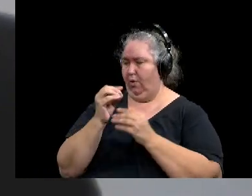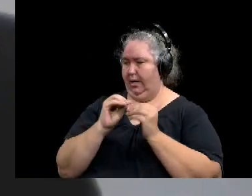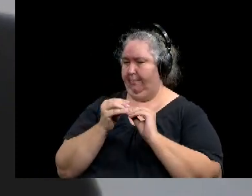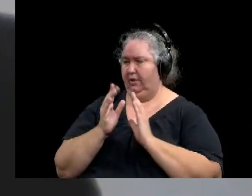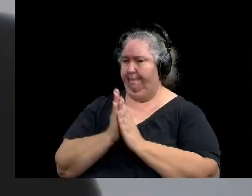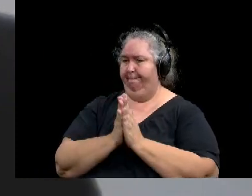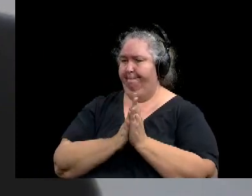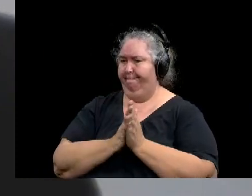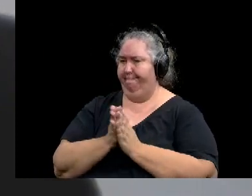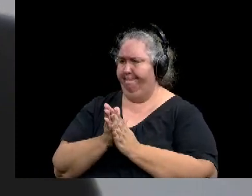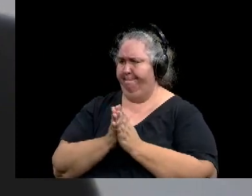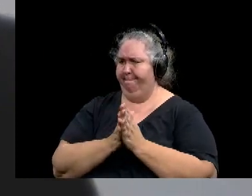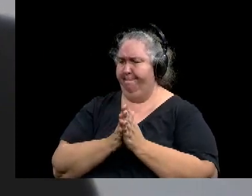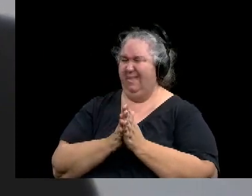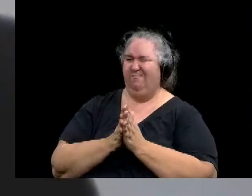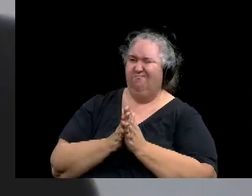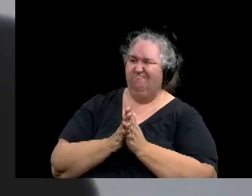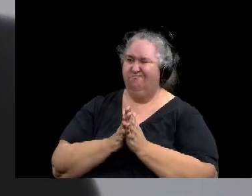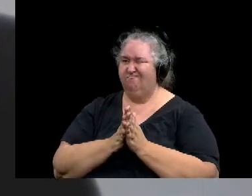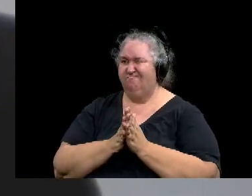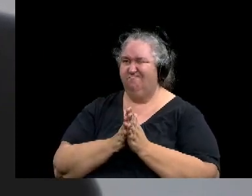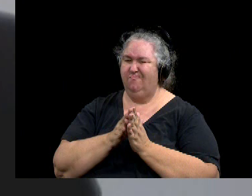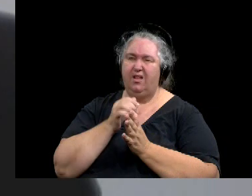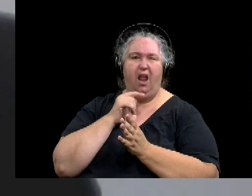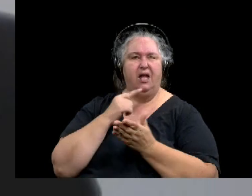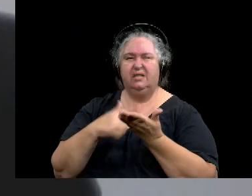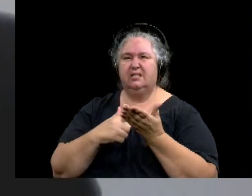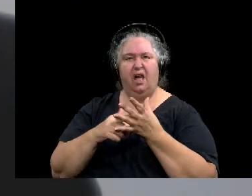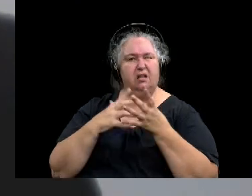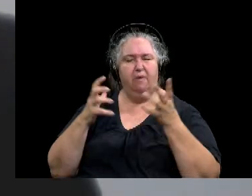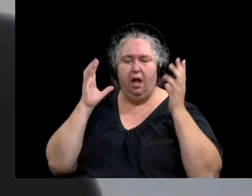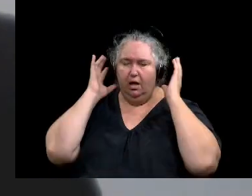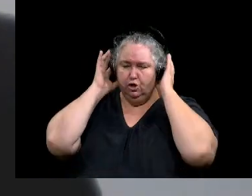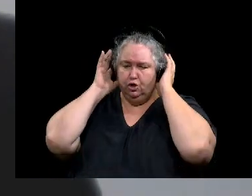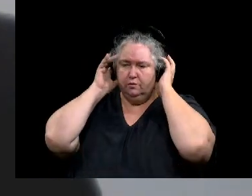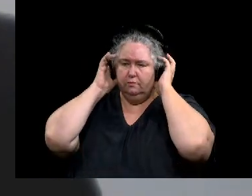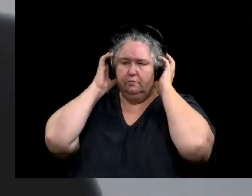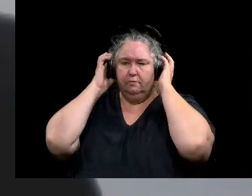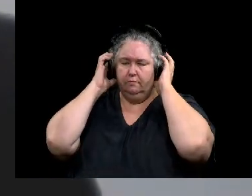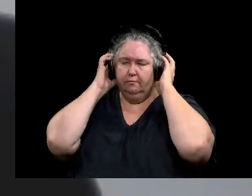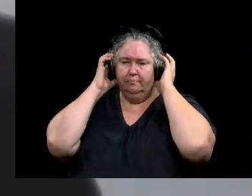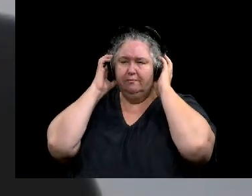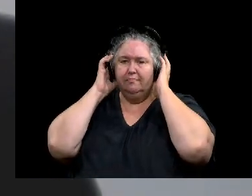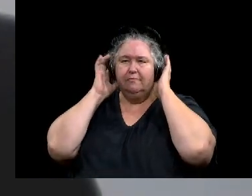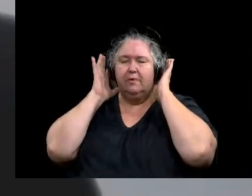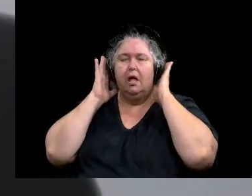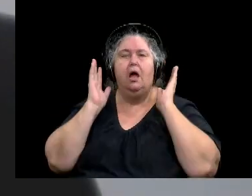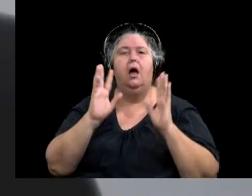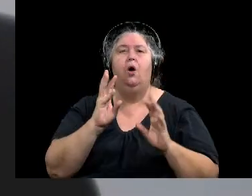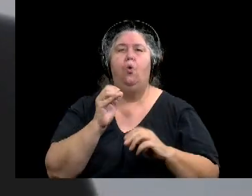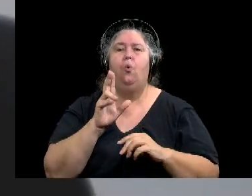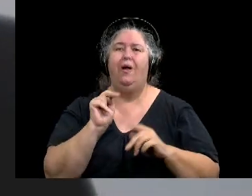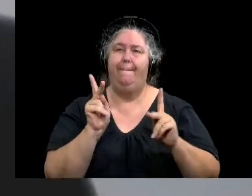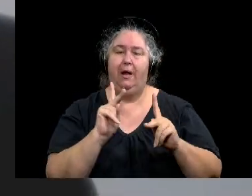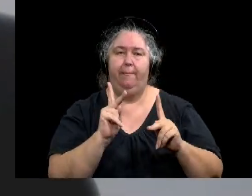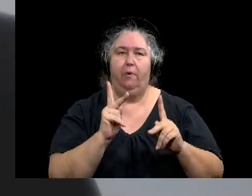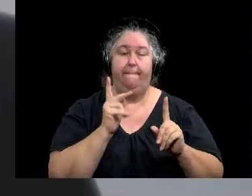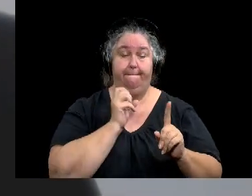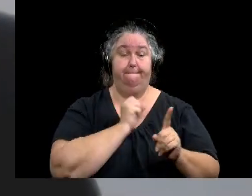is perhaps not talked about very much, which is when people get this